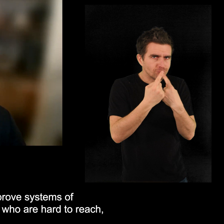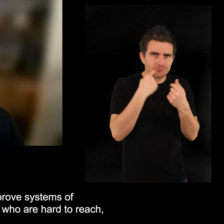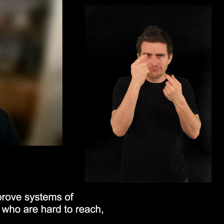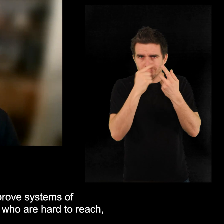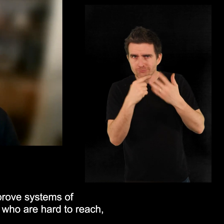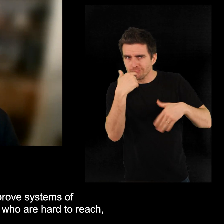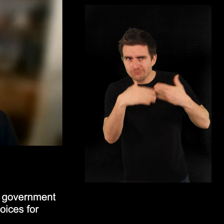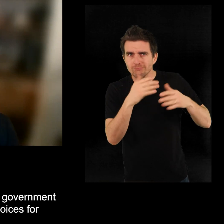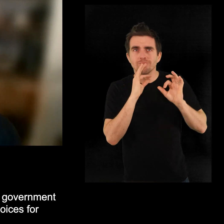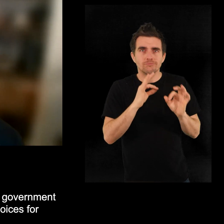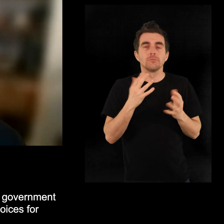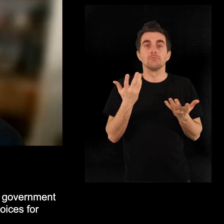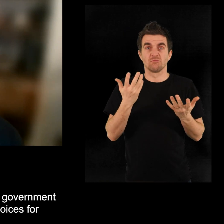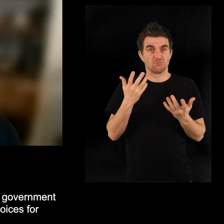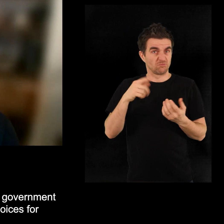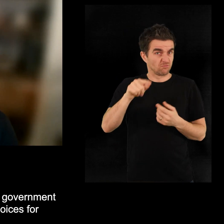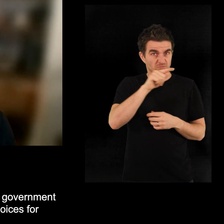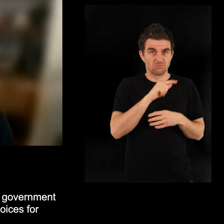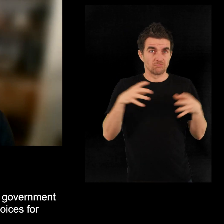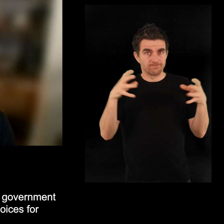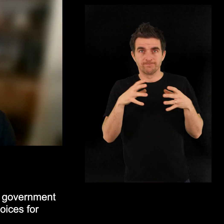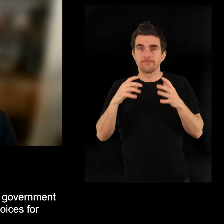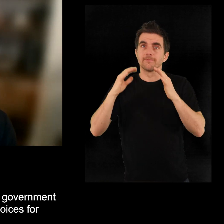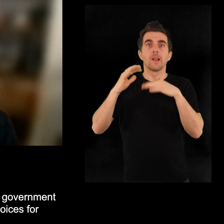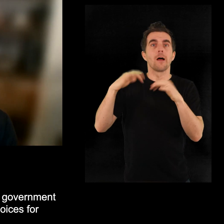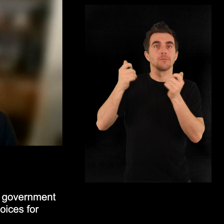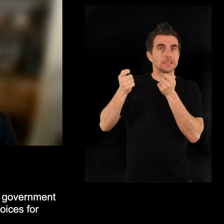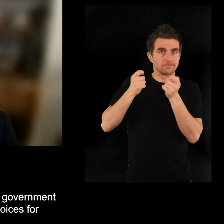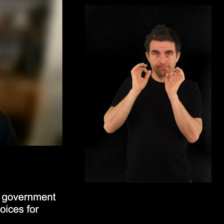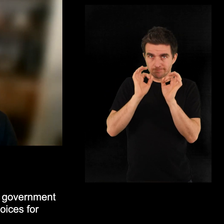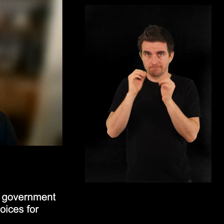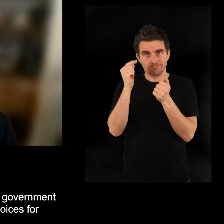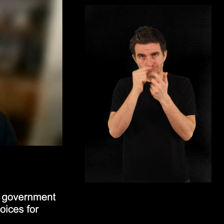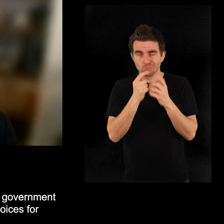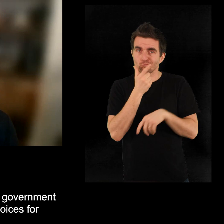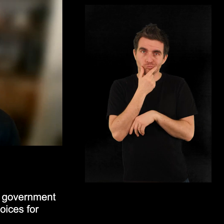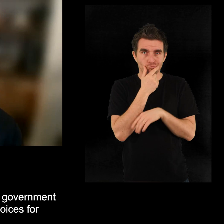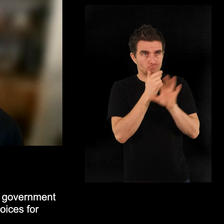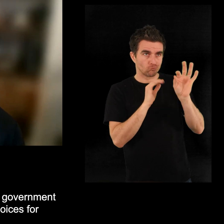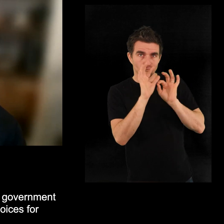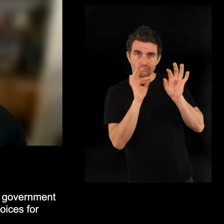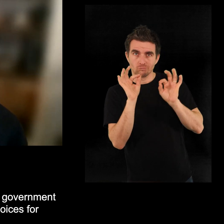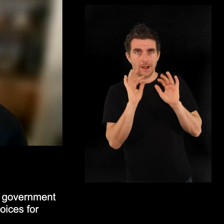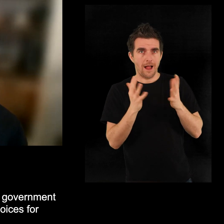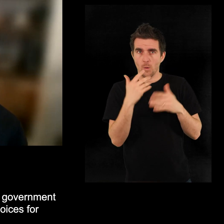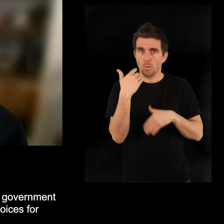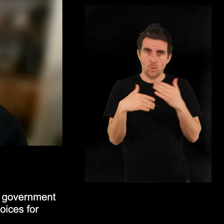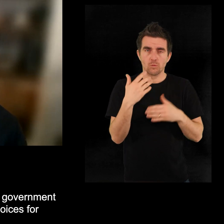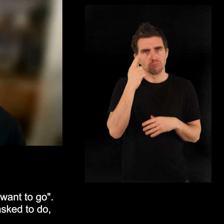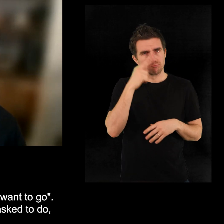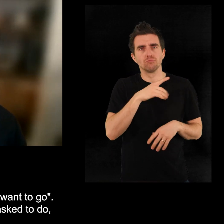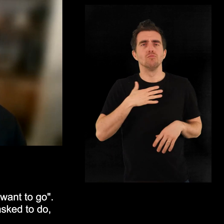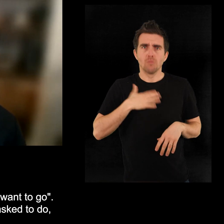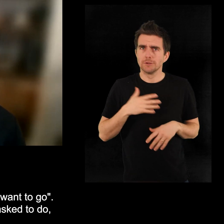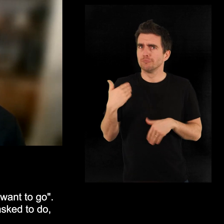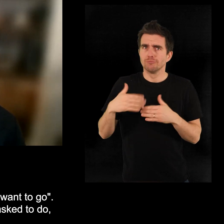to reach, and present a united front to government so that there are very few choices for